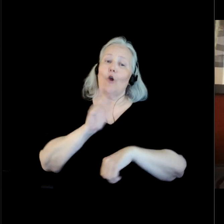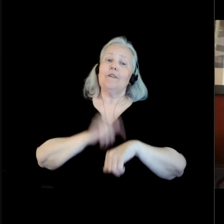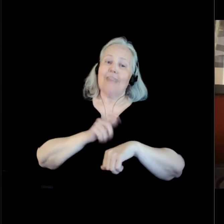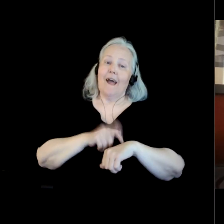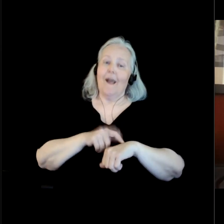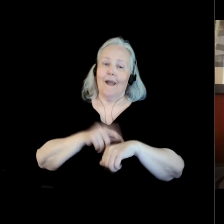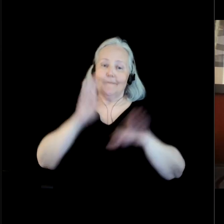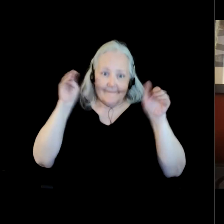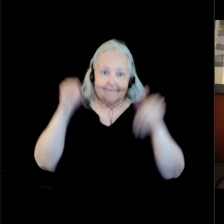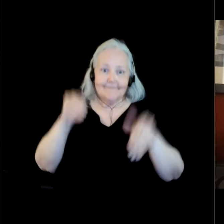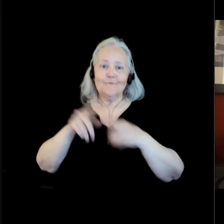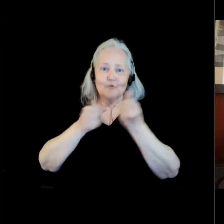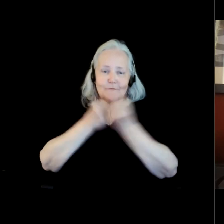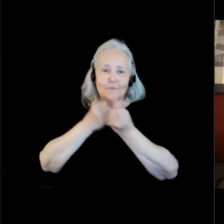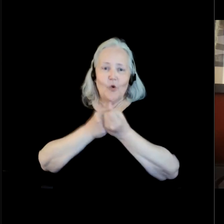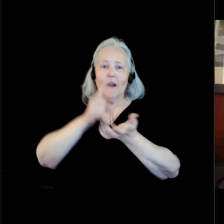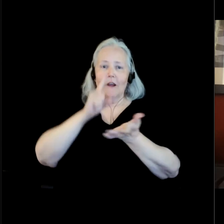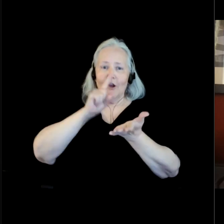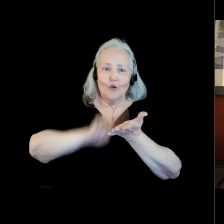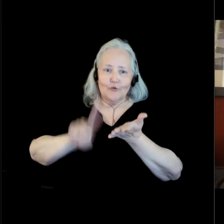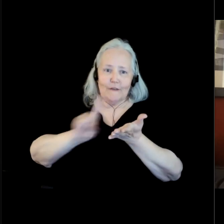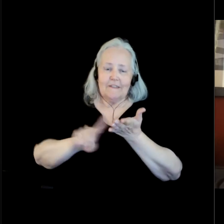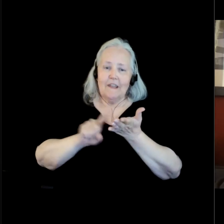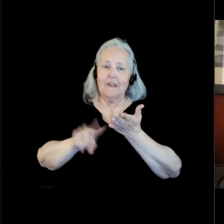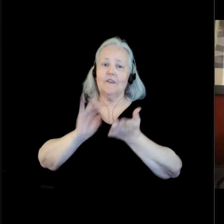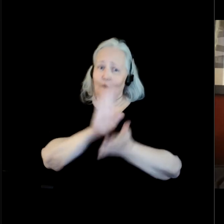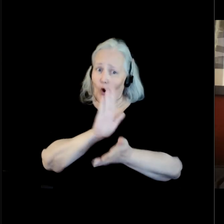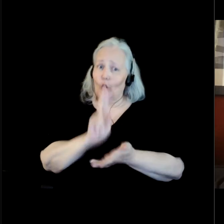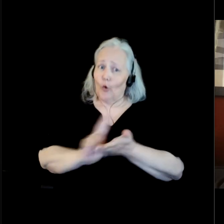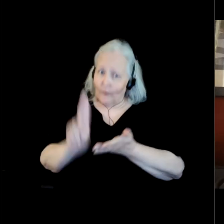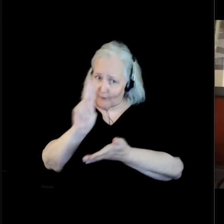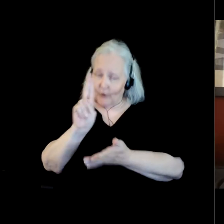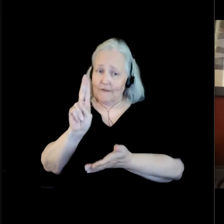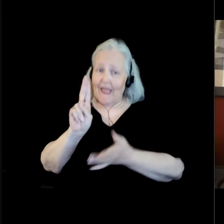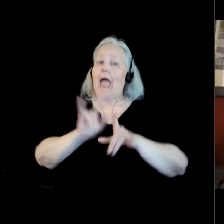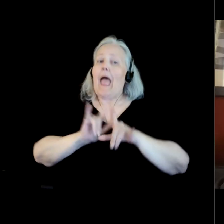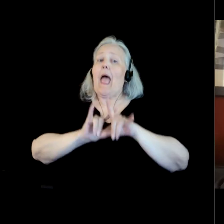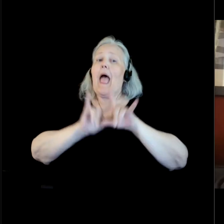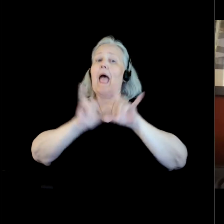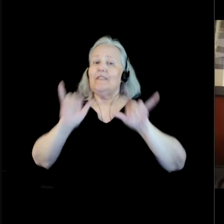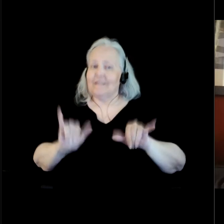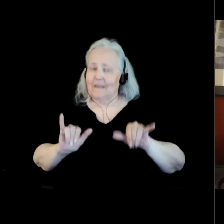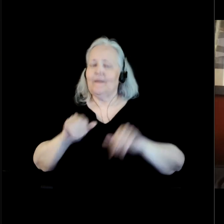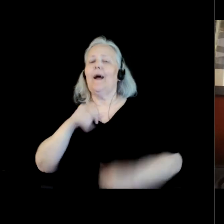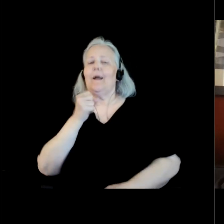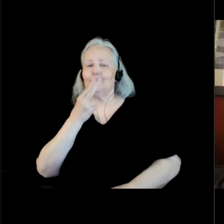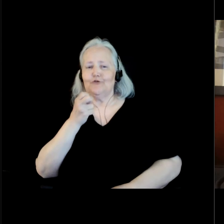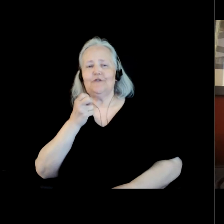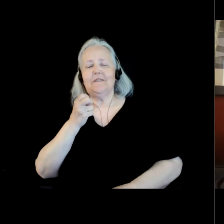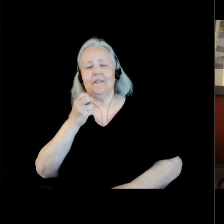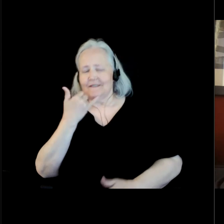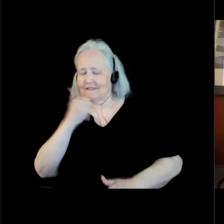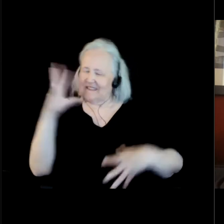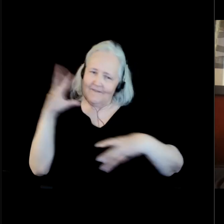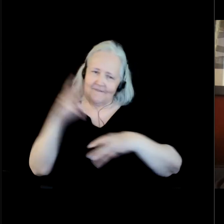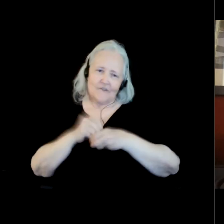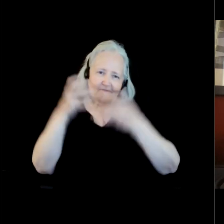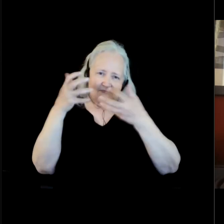the research endeavors of this university, she still remains deeply engaged with linguistics and